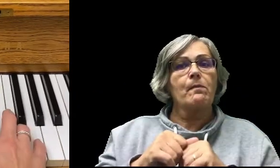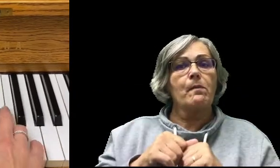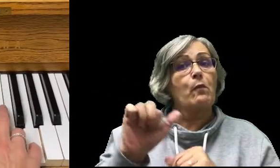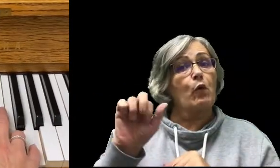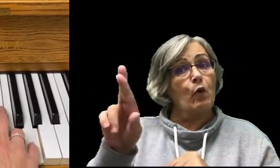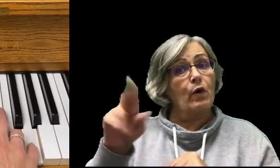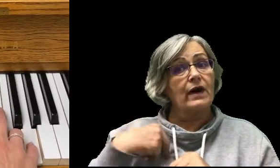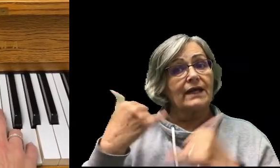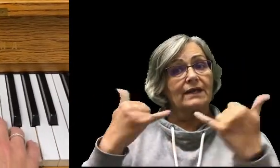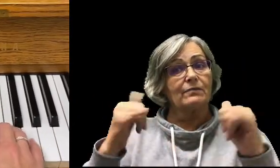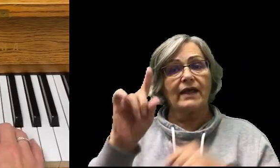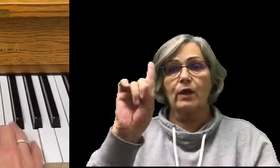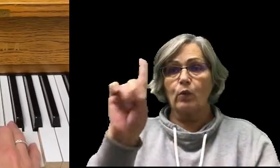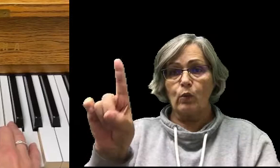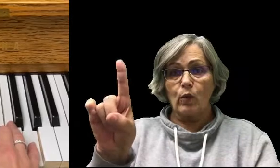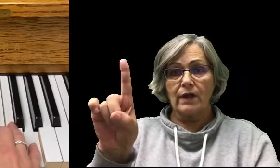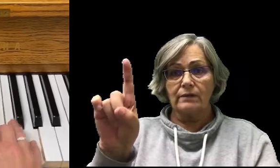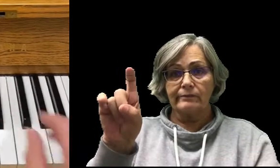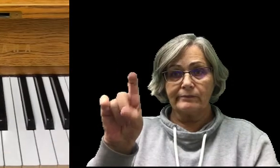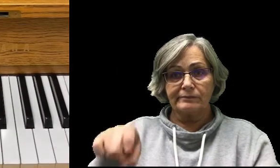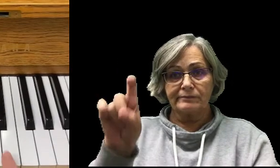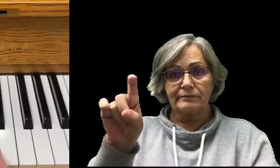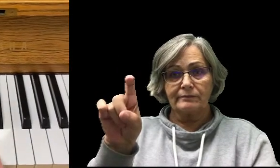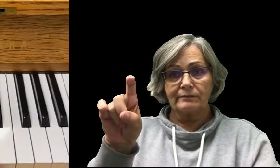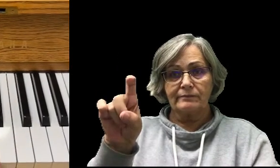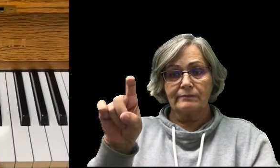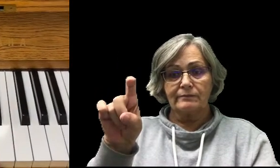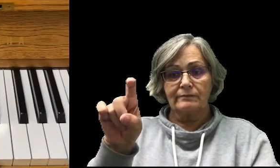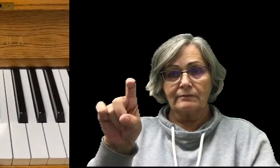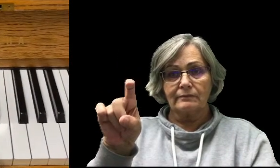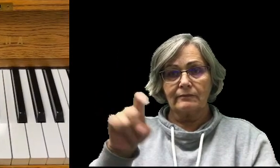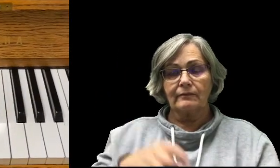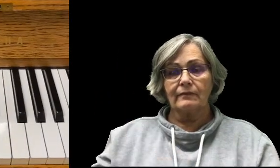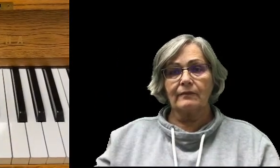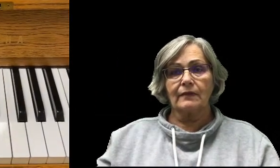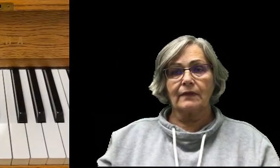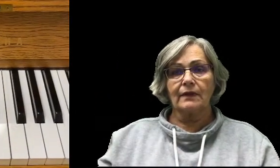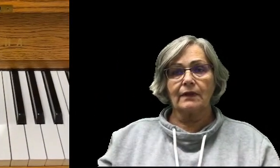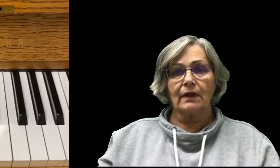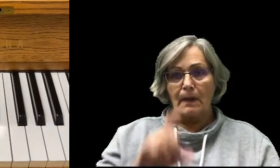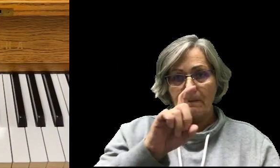Or just simply one at a time.